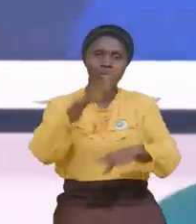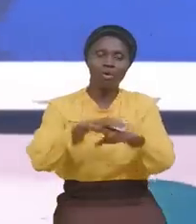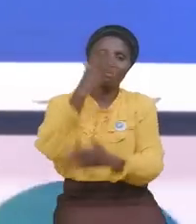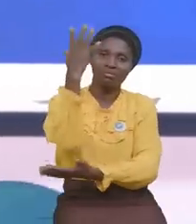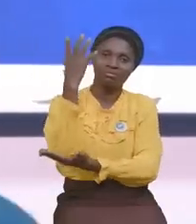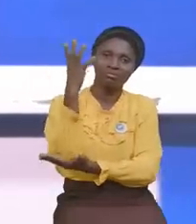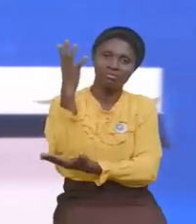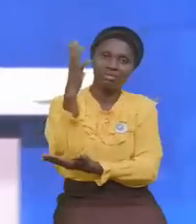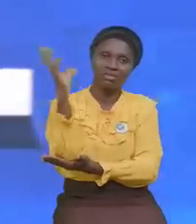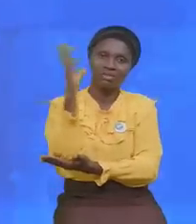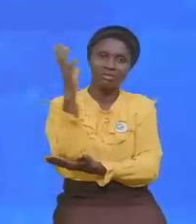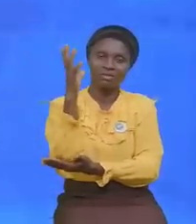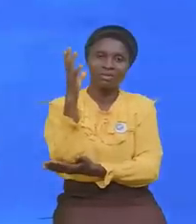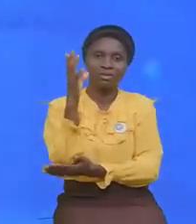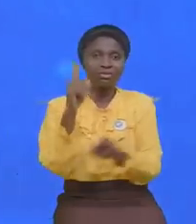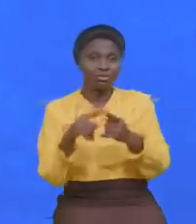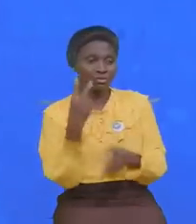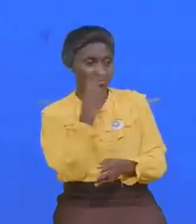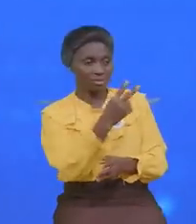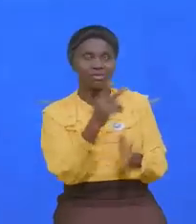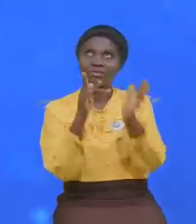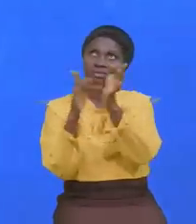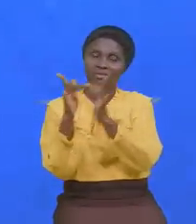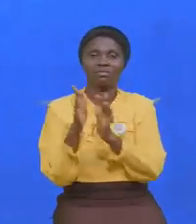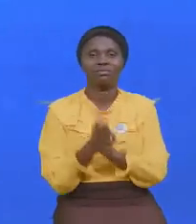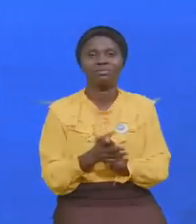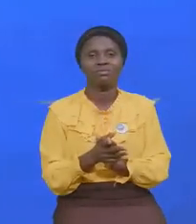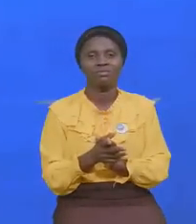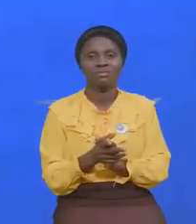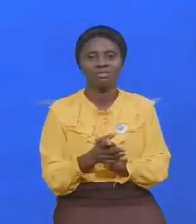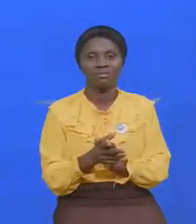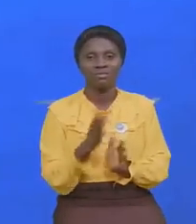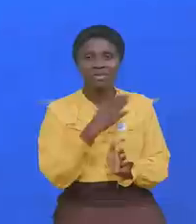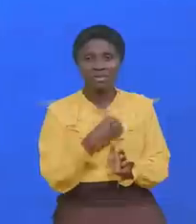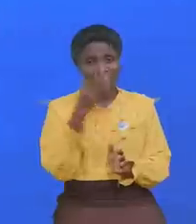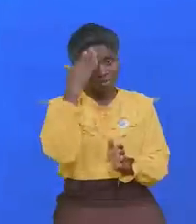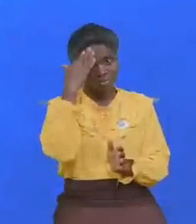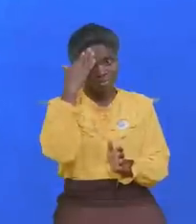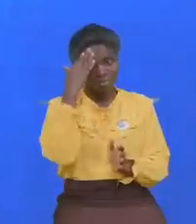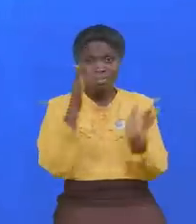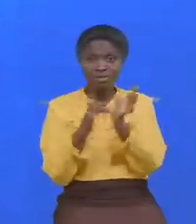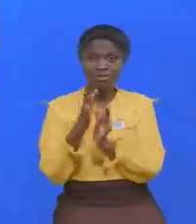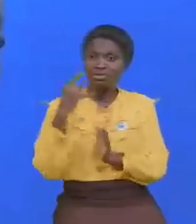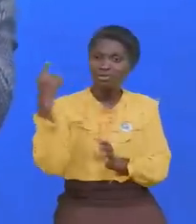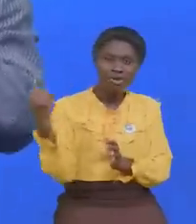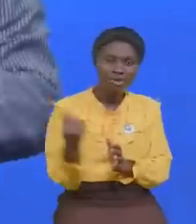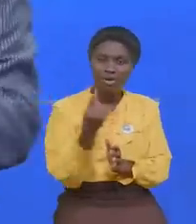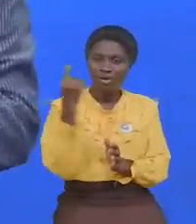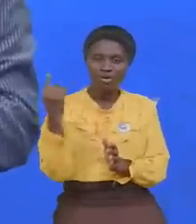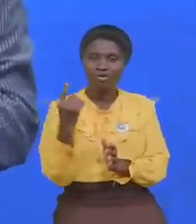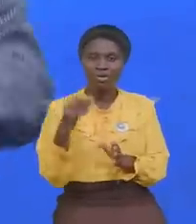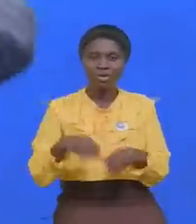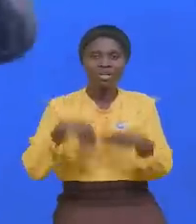just to see Jesus. And you know, Jesus always gives us more than